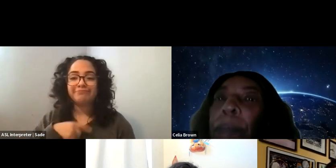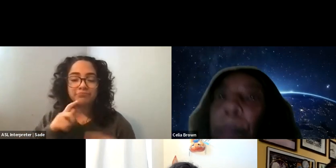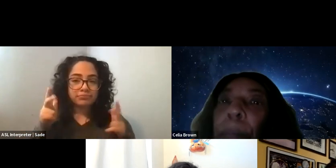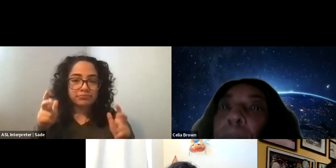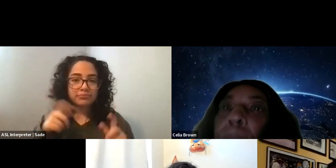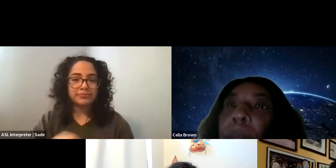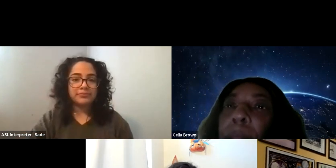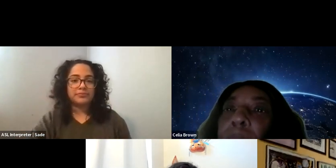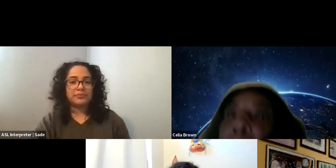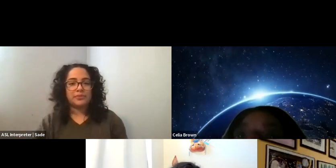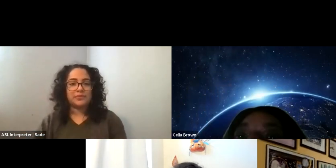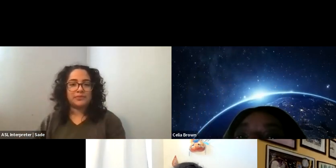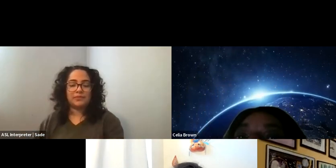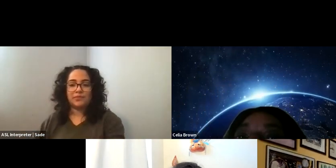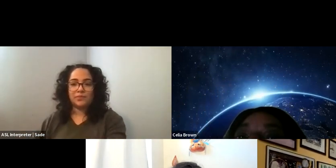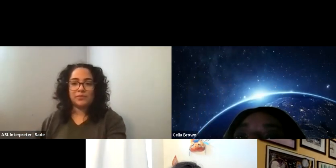Sascha, you are still on mute.